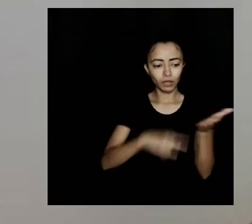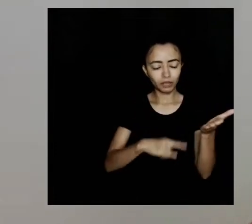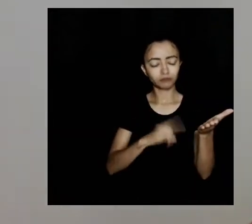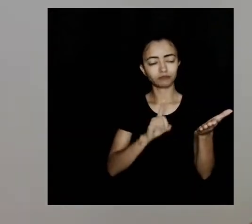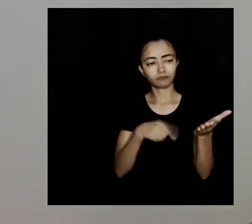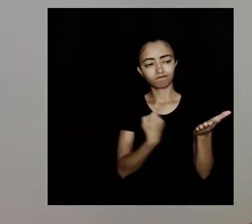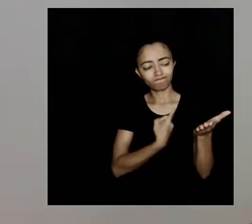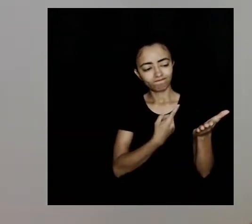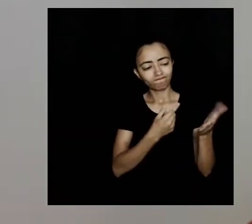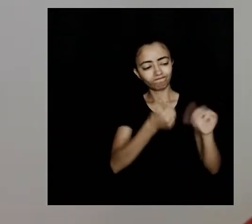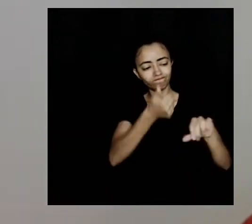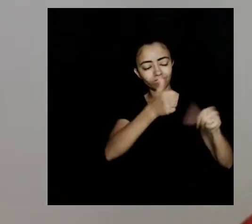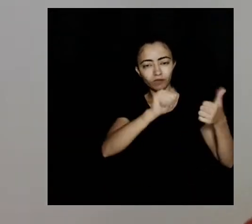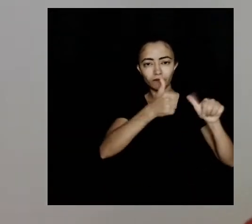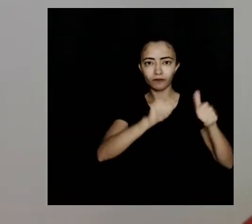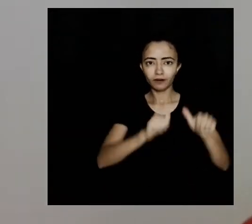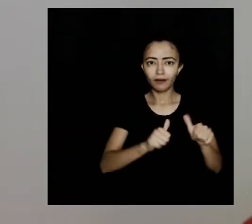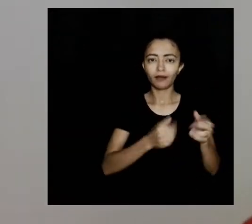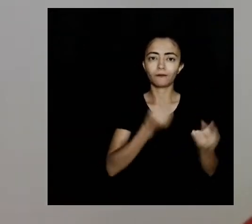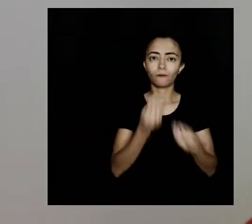documents,